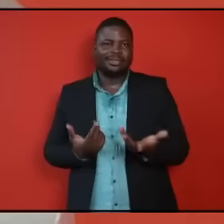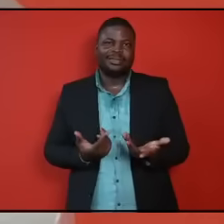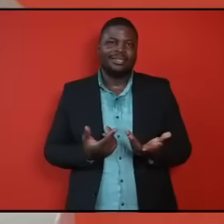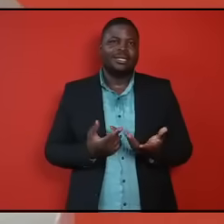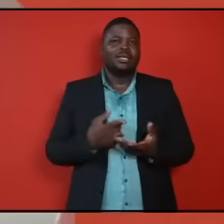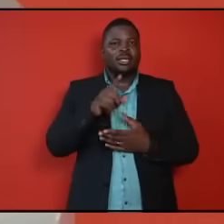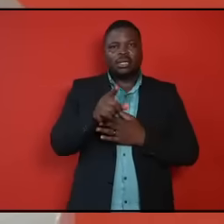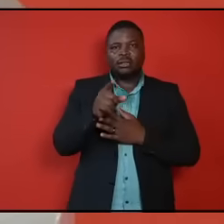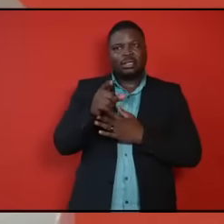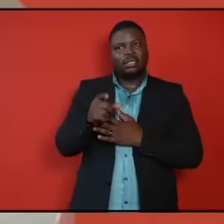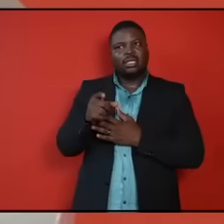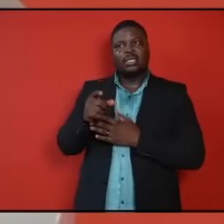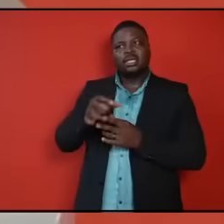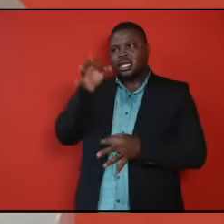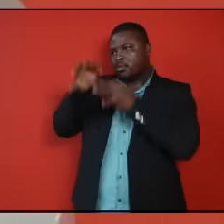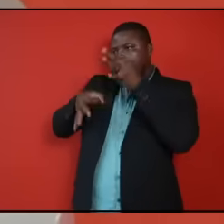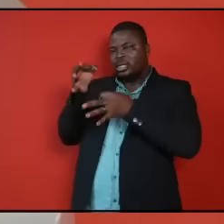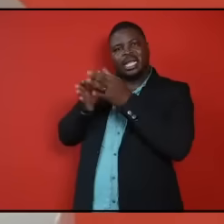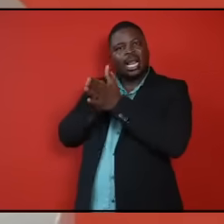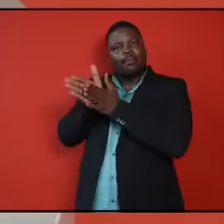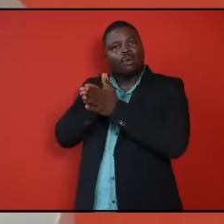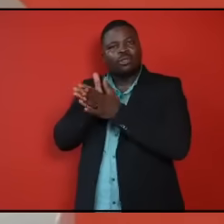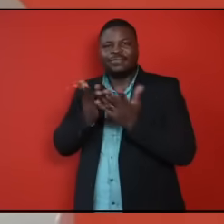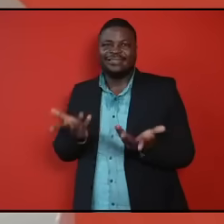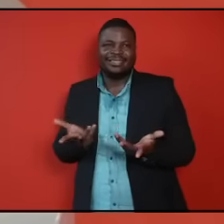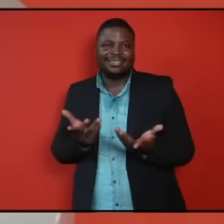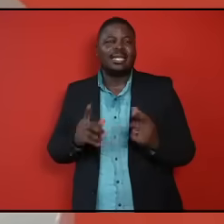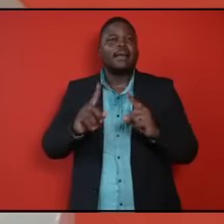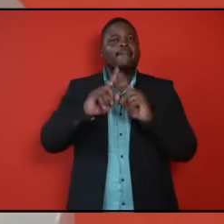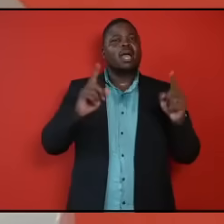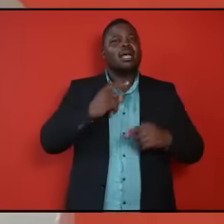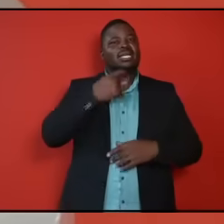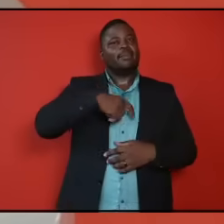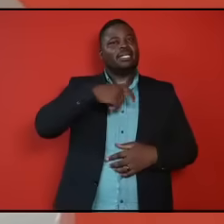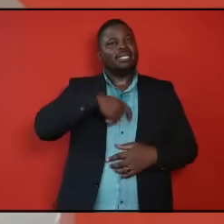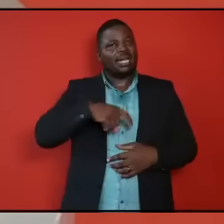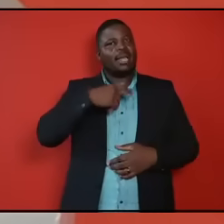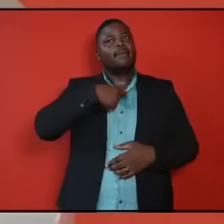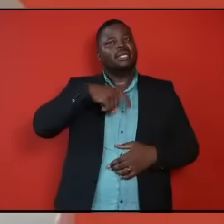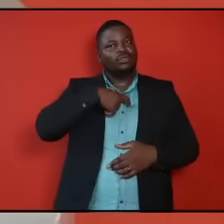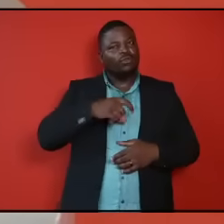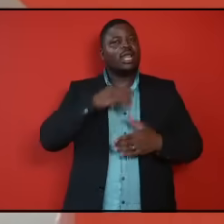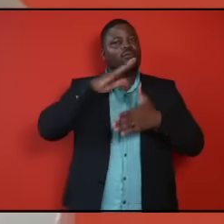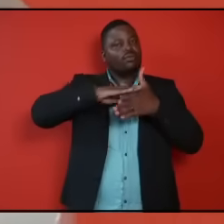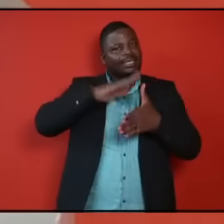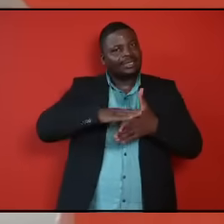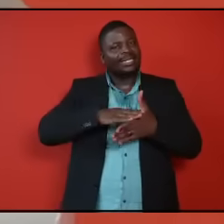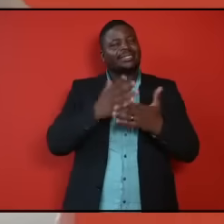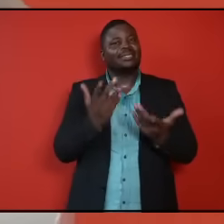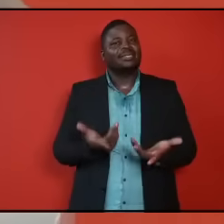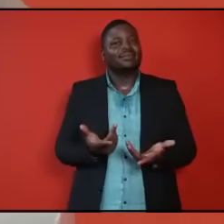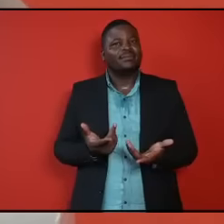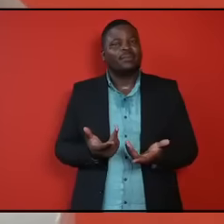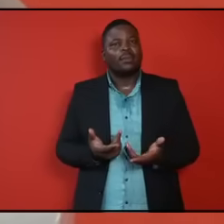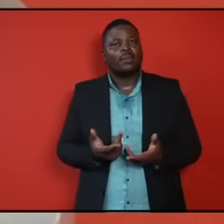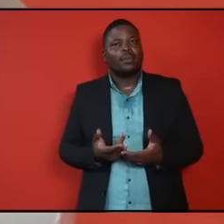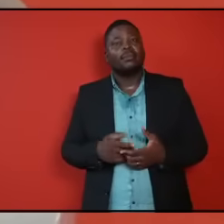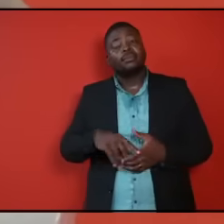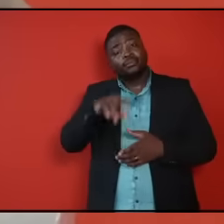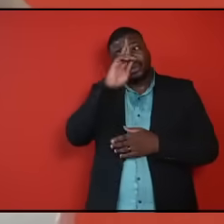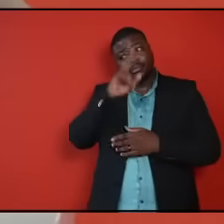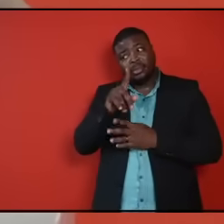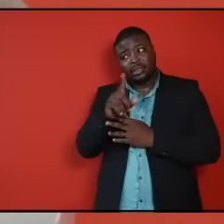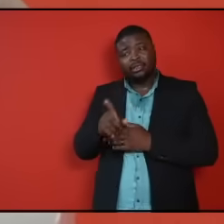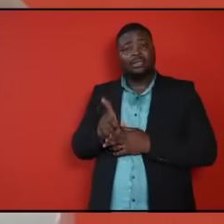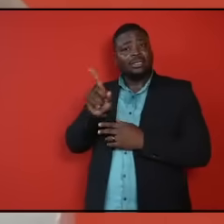political motivation. It's a personal reason to the extreme. They cannot choose for the